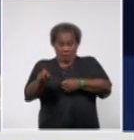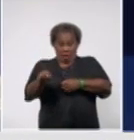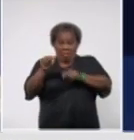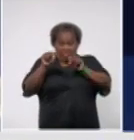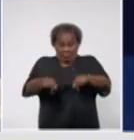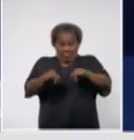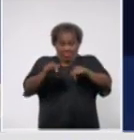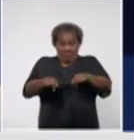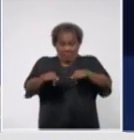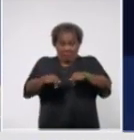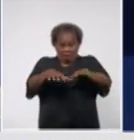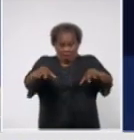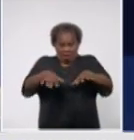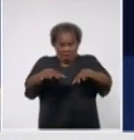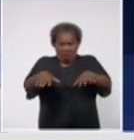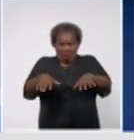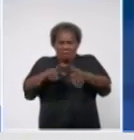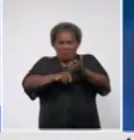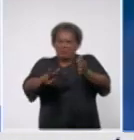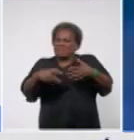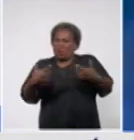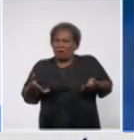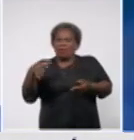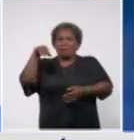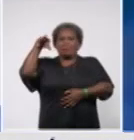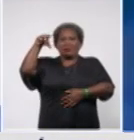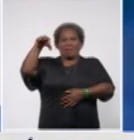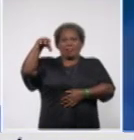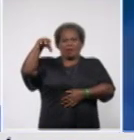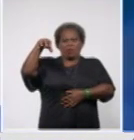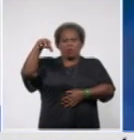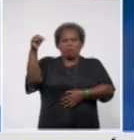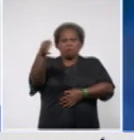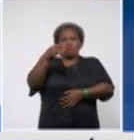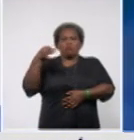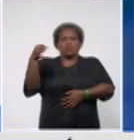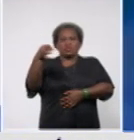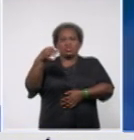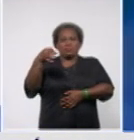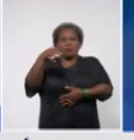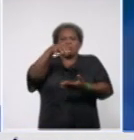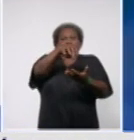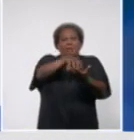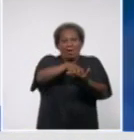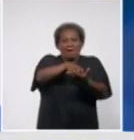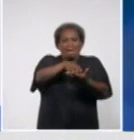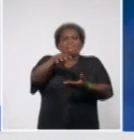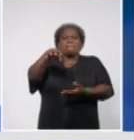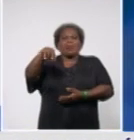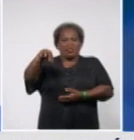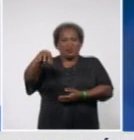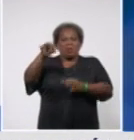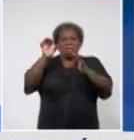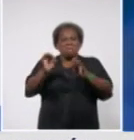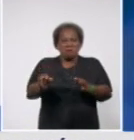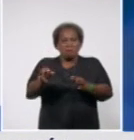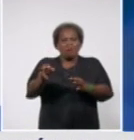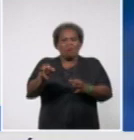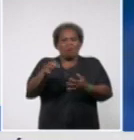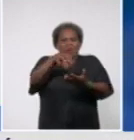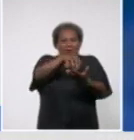The 42 autochthonous cases belong to Pinar del Rio, with 4